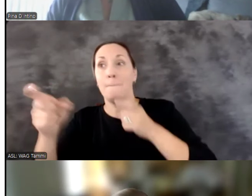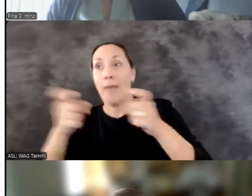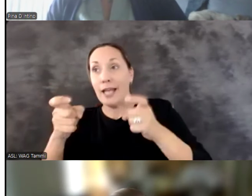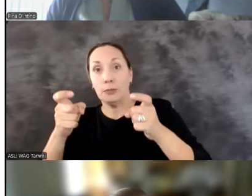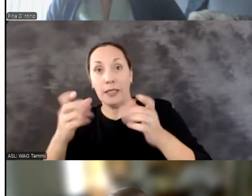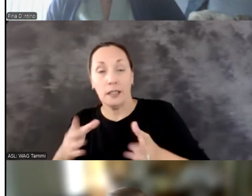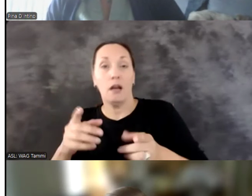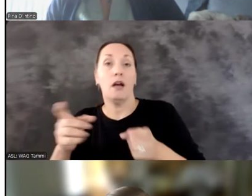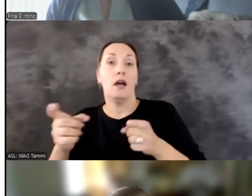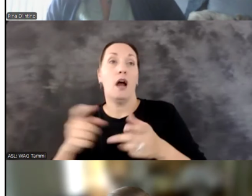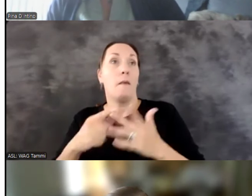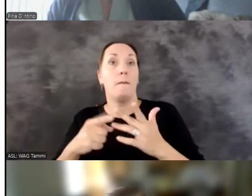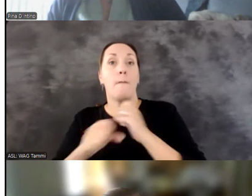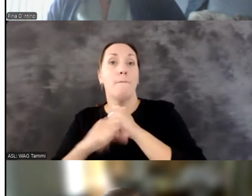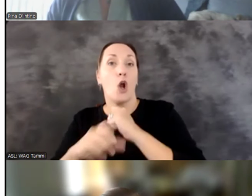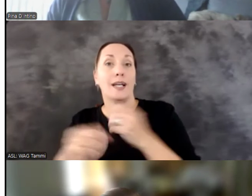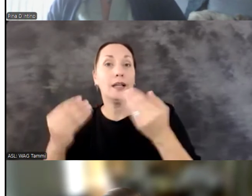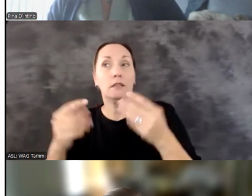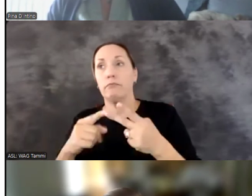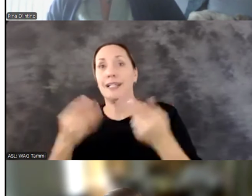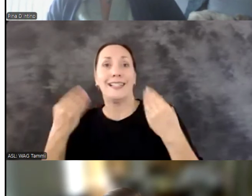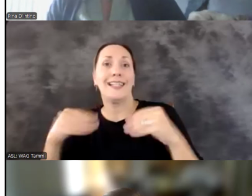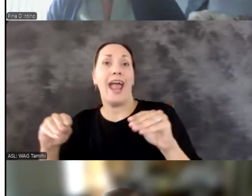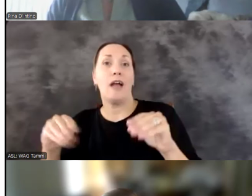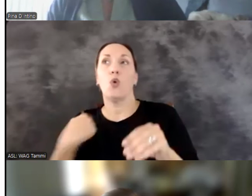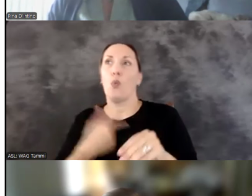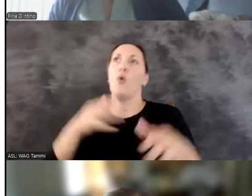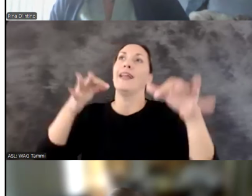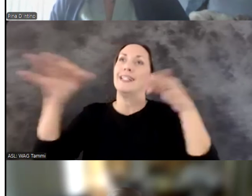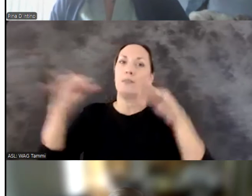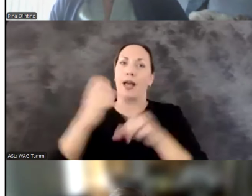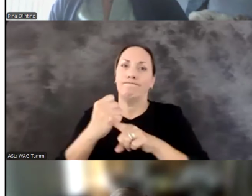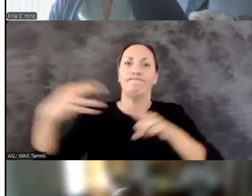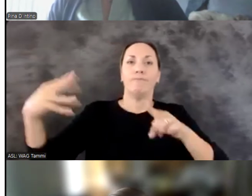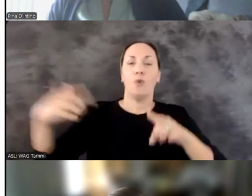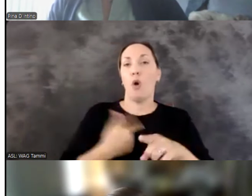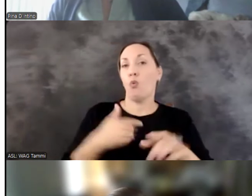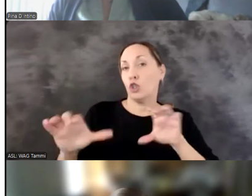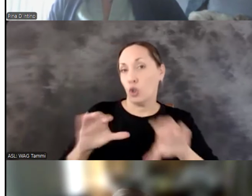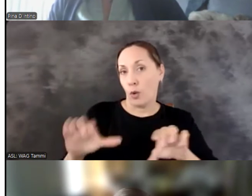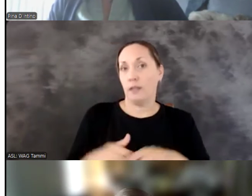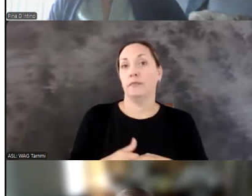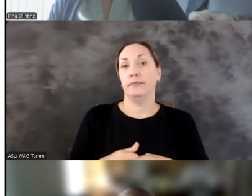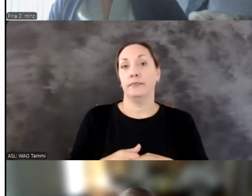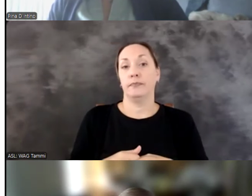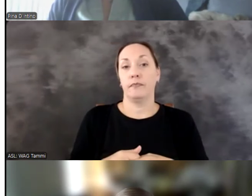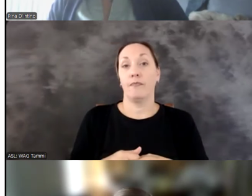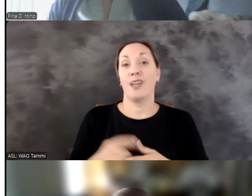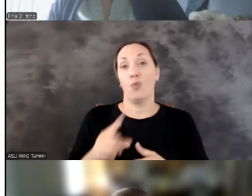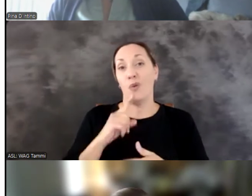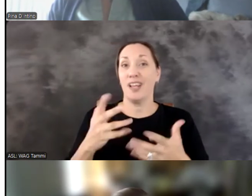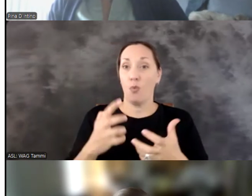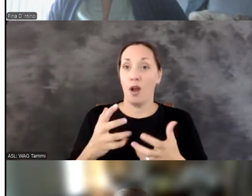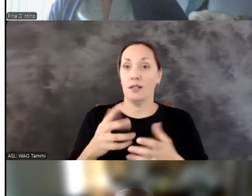you send them, we'll walk through what it is that we're doing. We'll do a brief overview again as a recap, but we really want to get